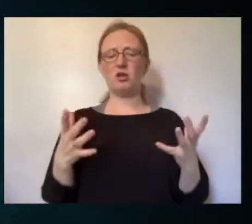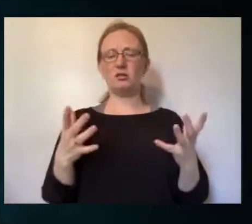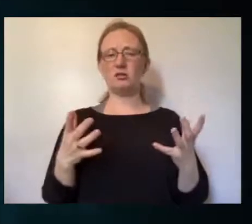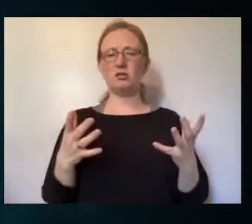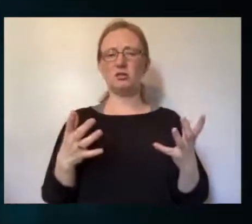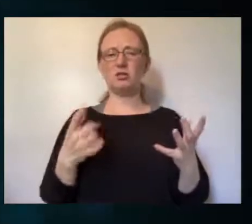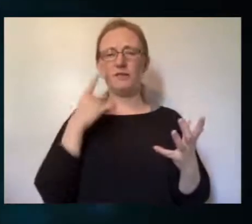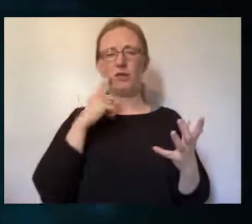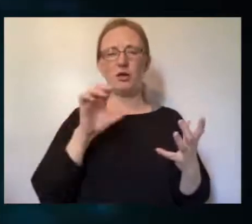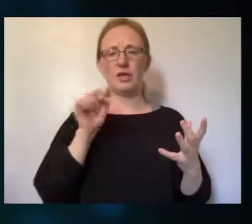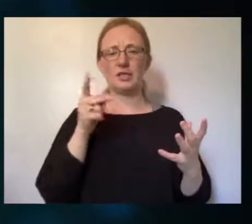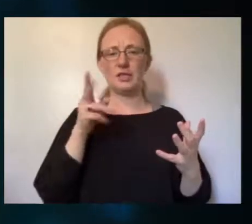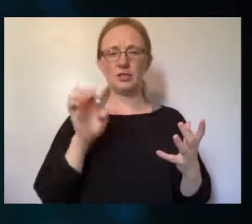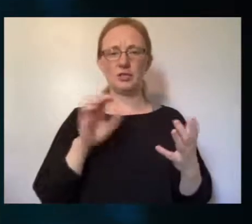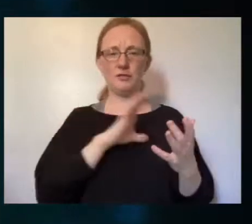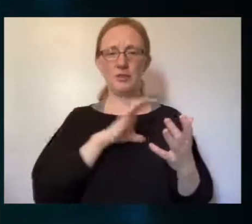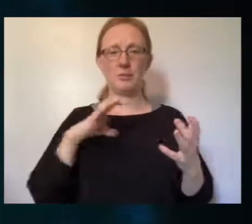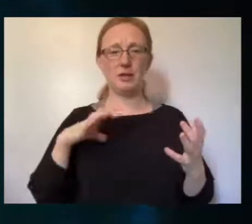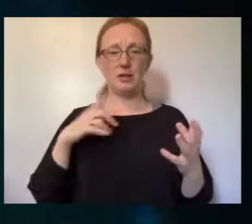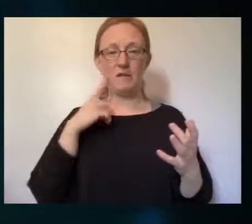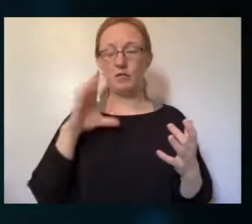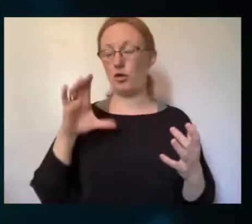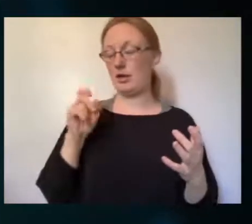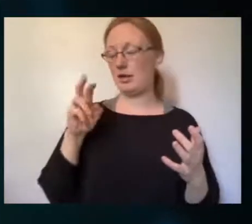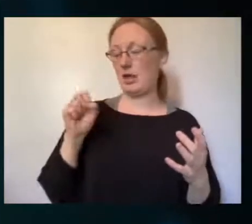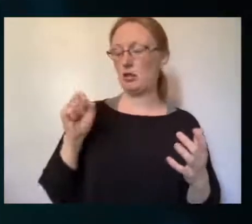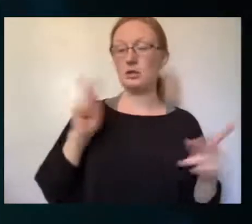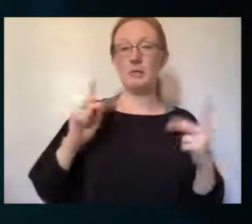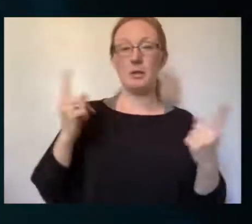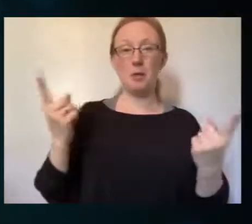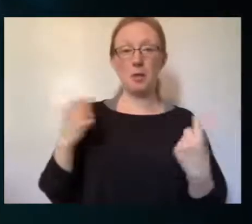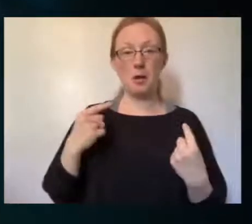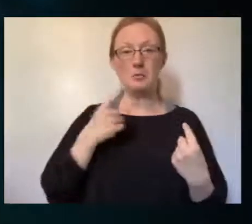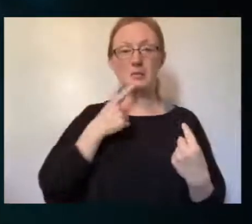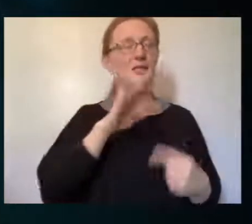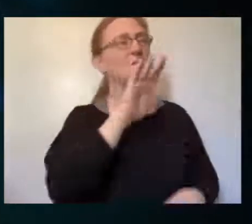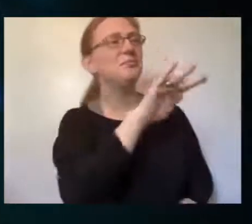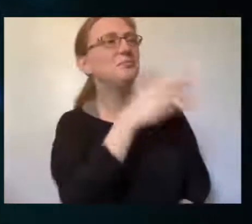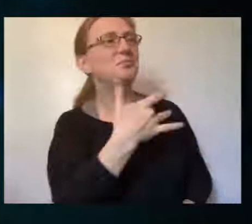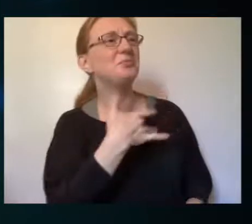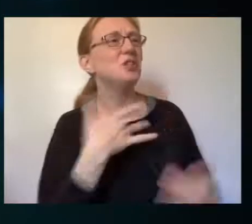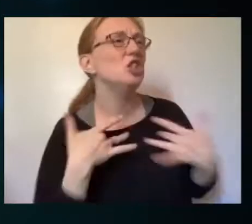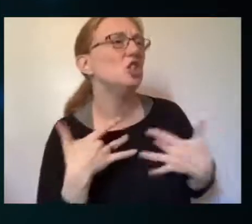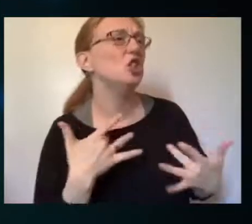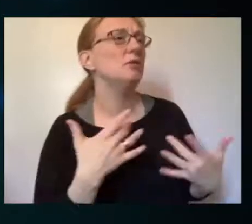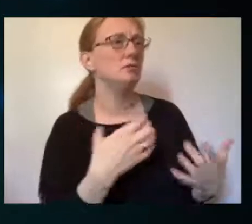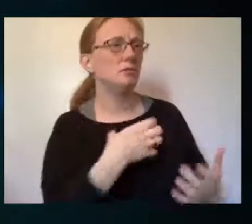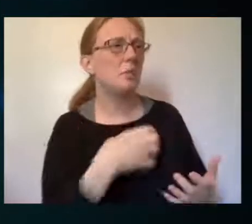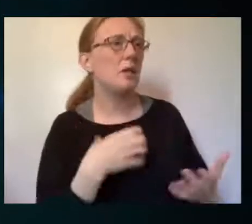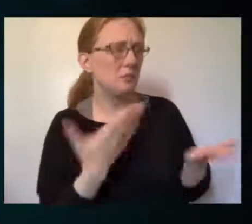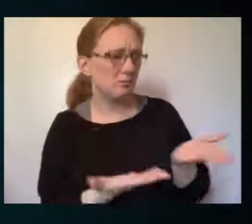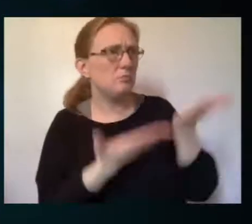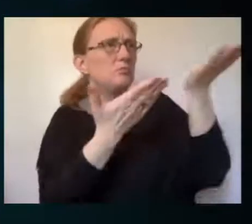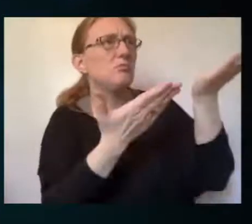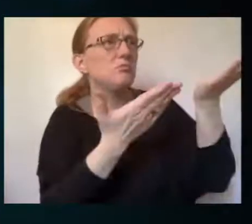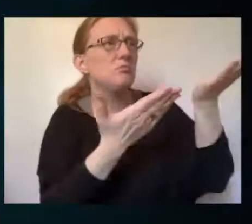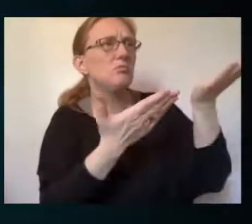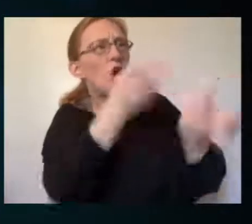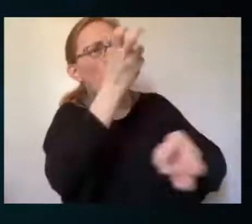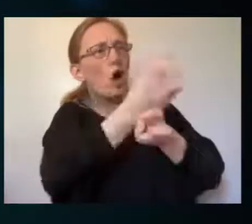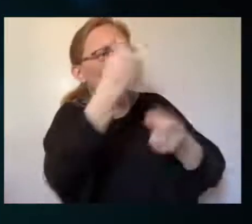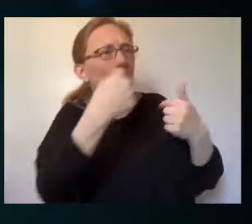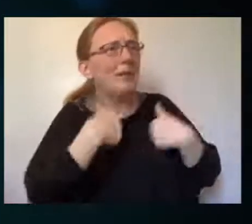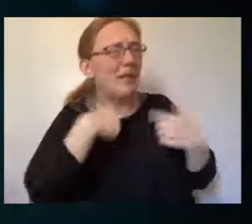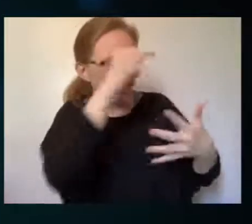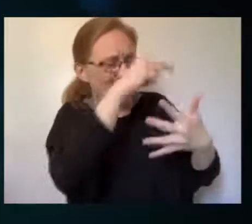executive committee, where, or as CARES, where people come to us with a concern or a complaint or some difficulty they're facing, whether